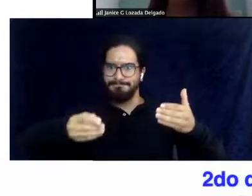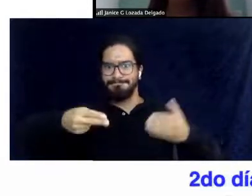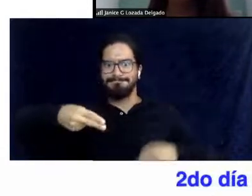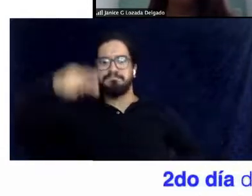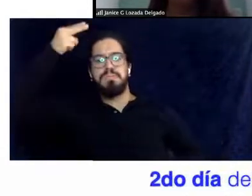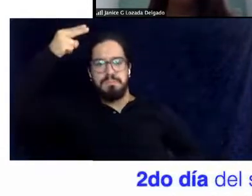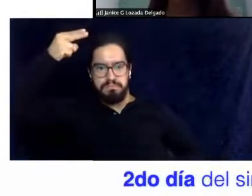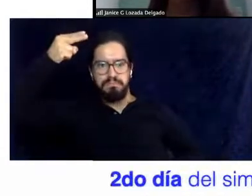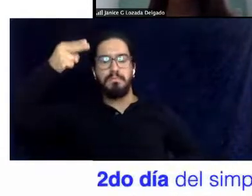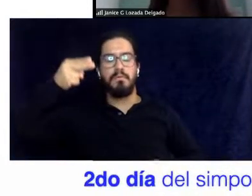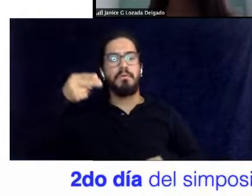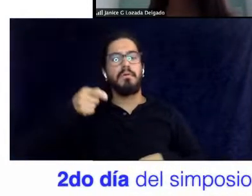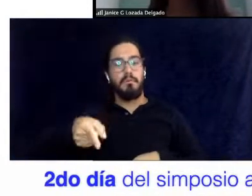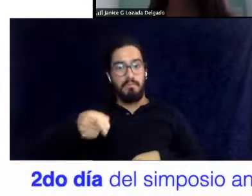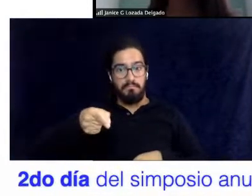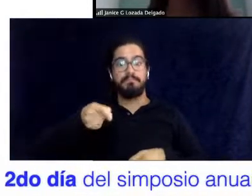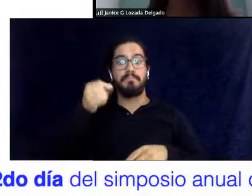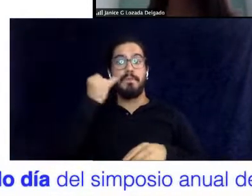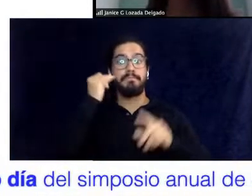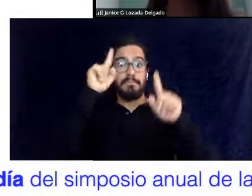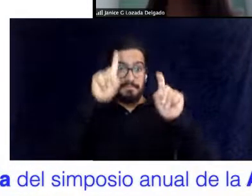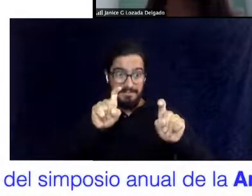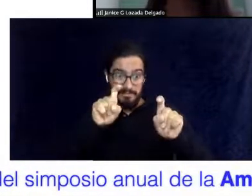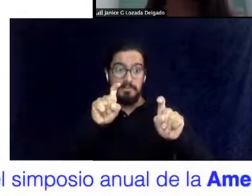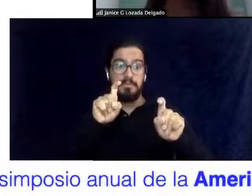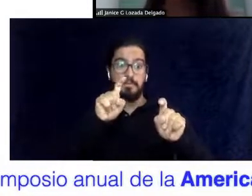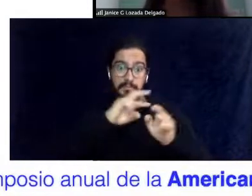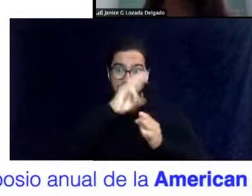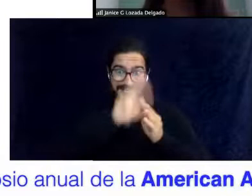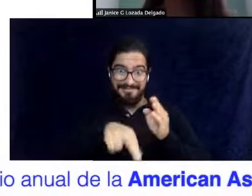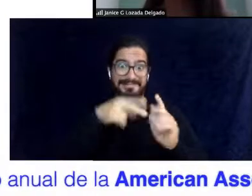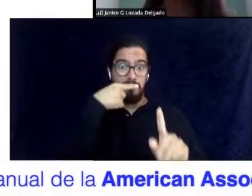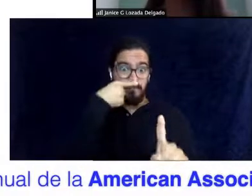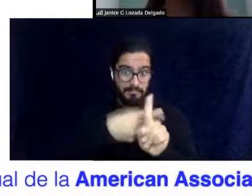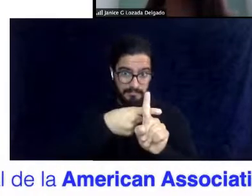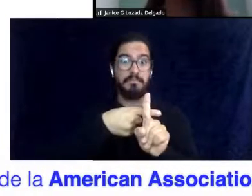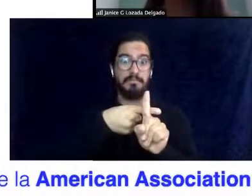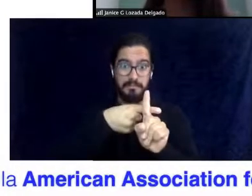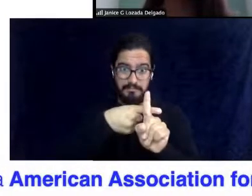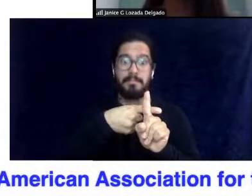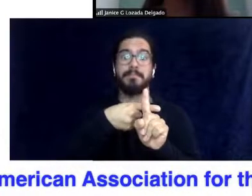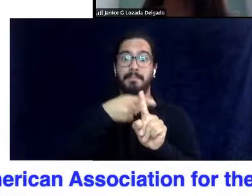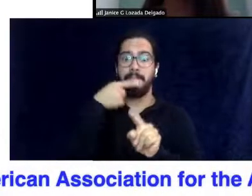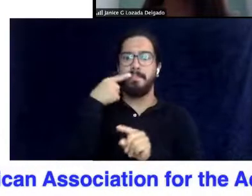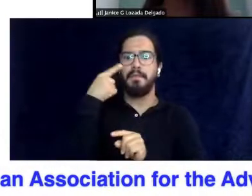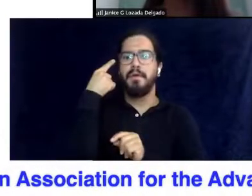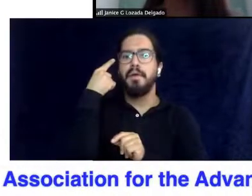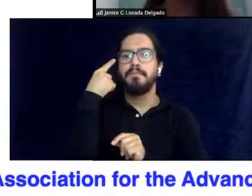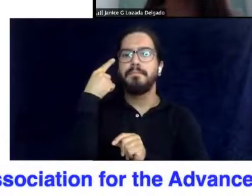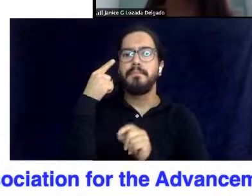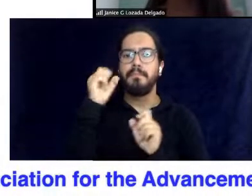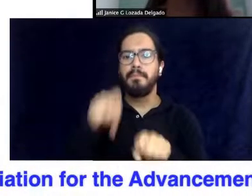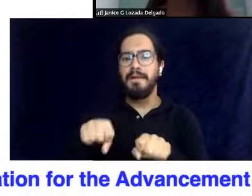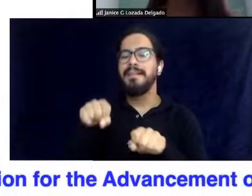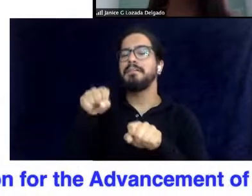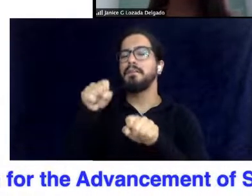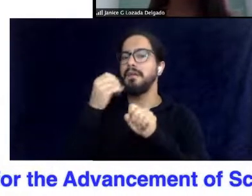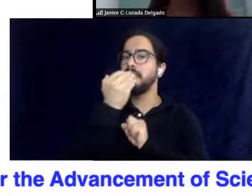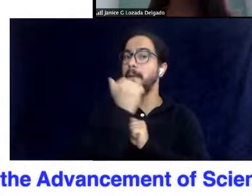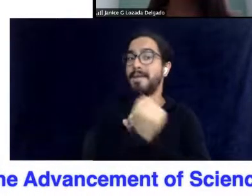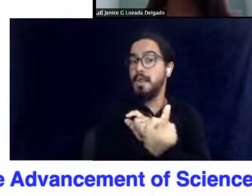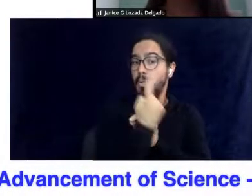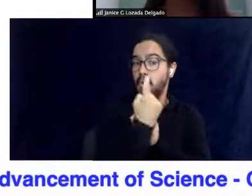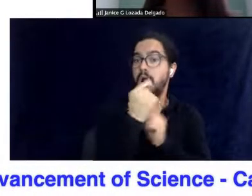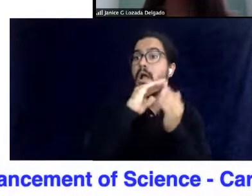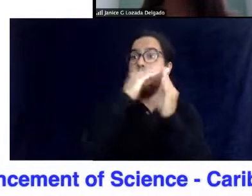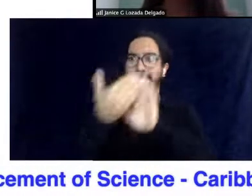diabetes and is considered an important risk factor for the development of type 2 diabetes. Therefore, there